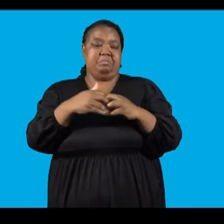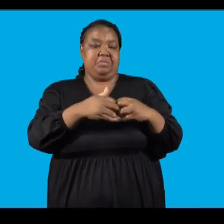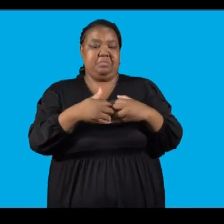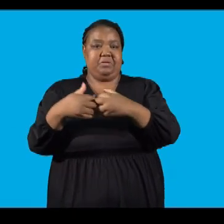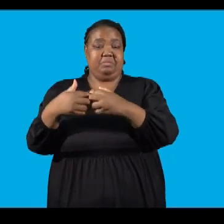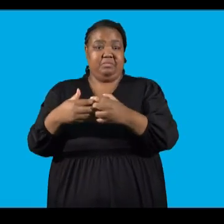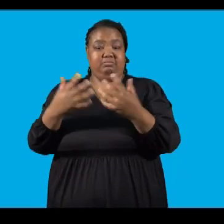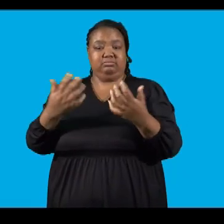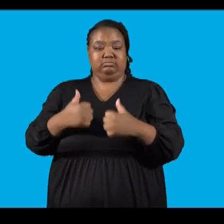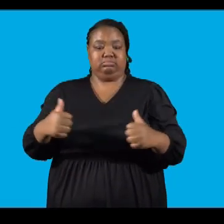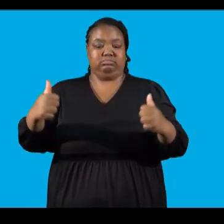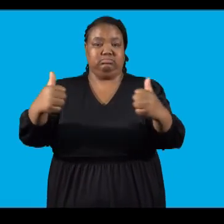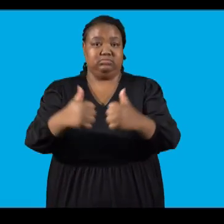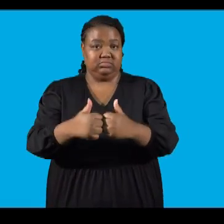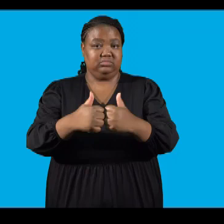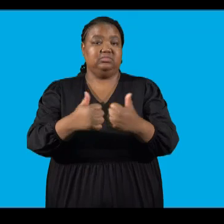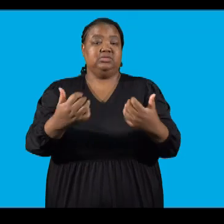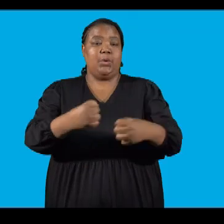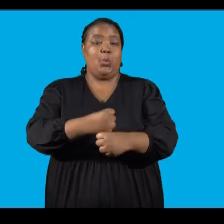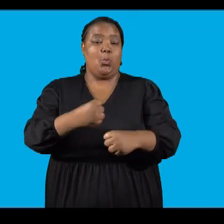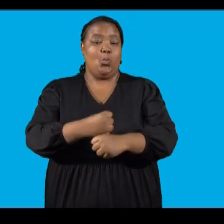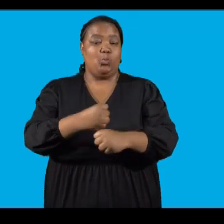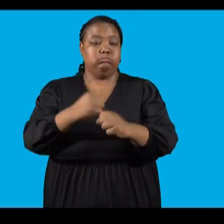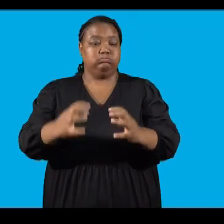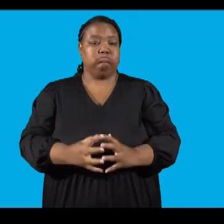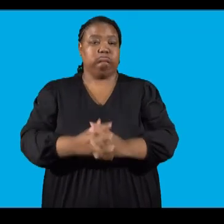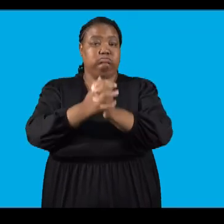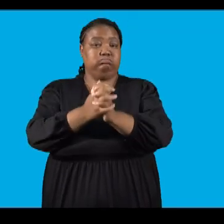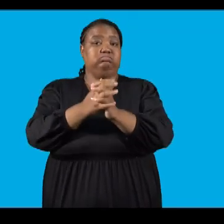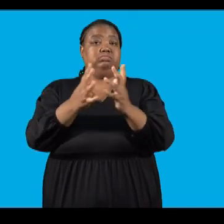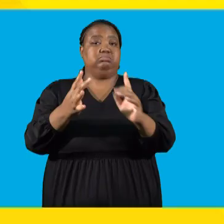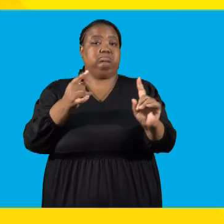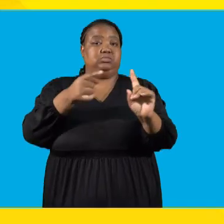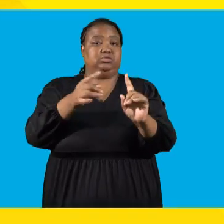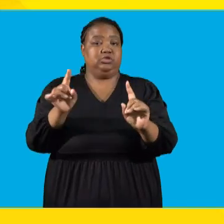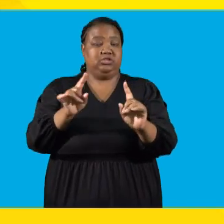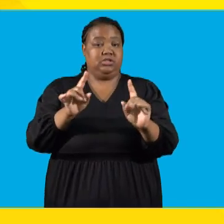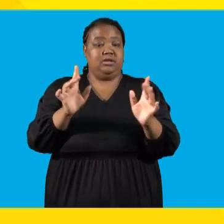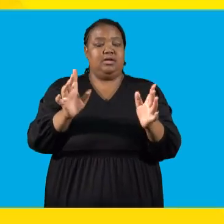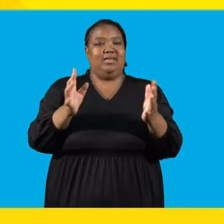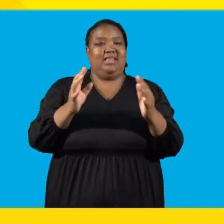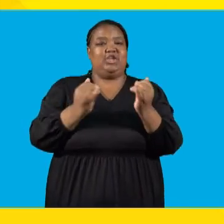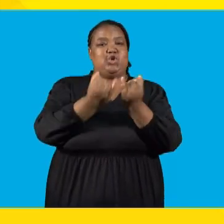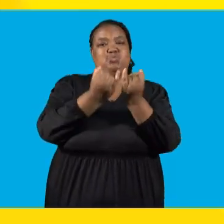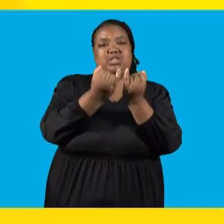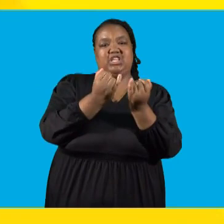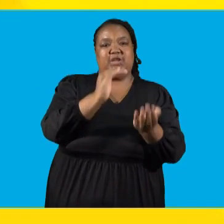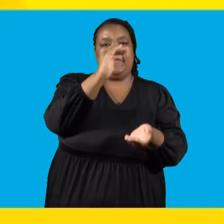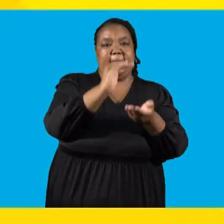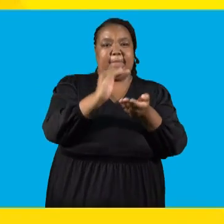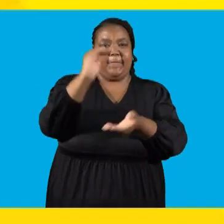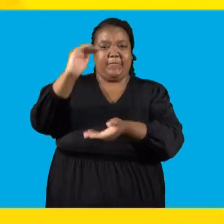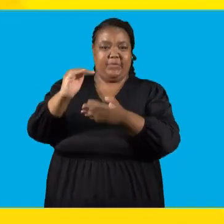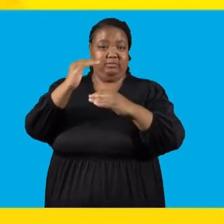product development. So when they come together, they operate together. The idea is to try and limit competition